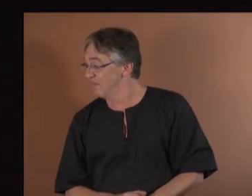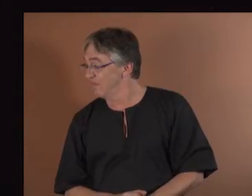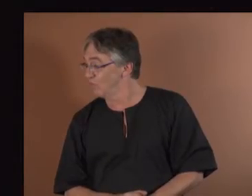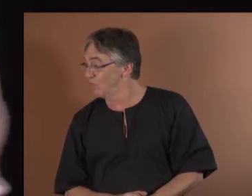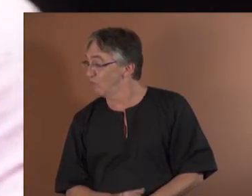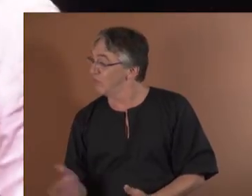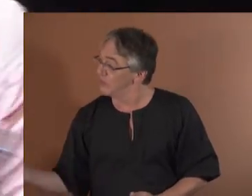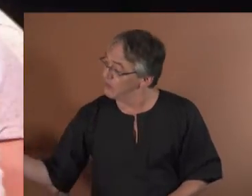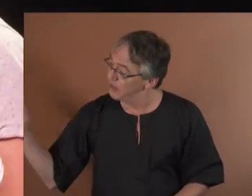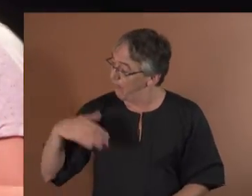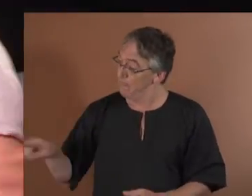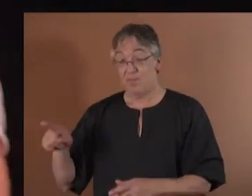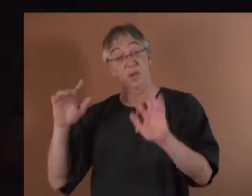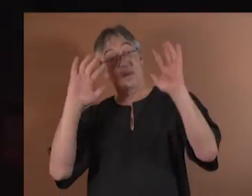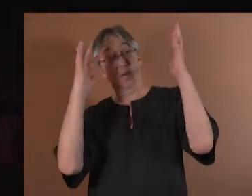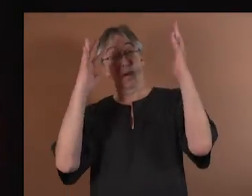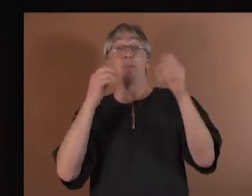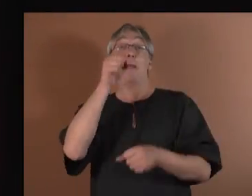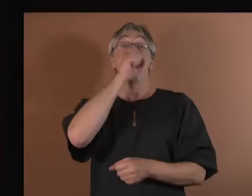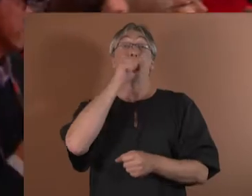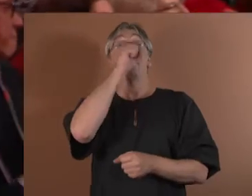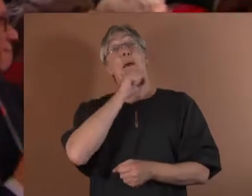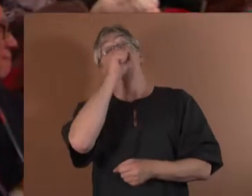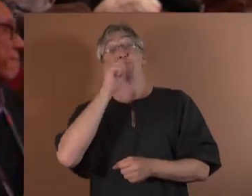show them the ice creams. Okay. Give an applause for our ice cream ladies.